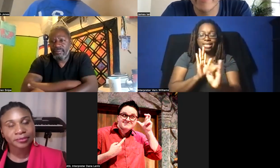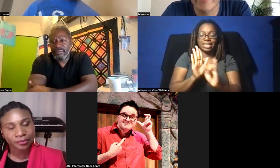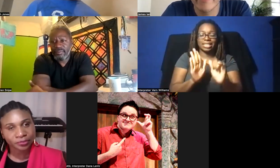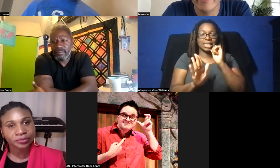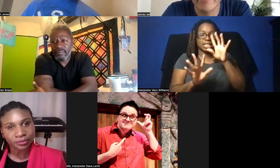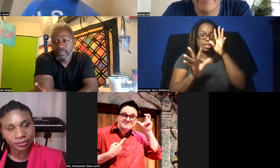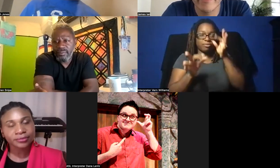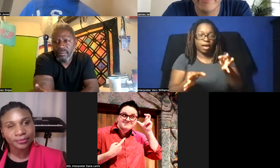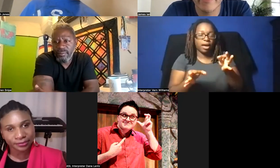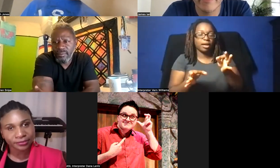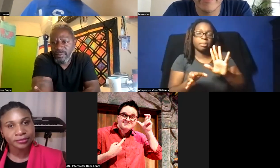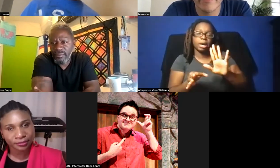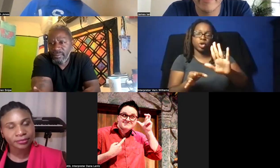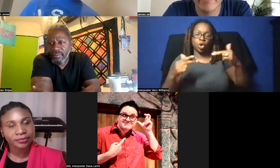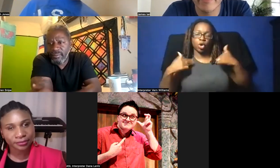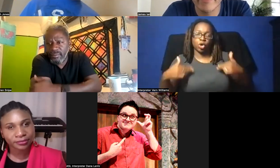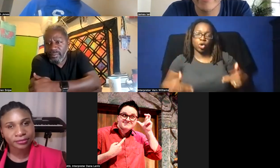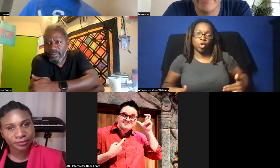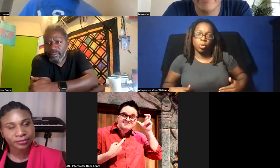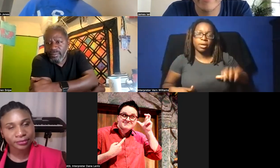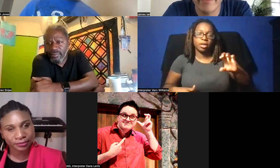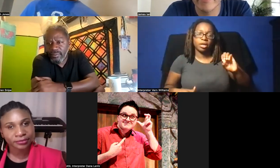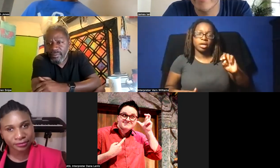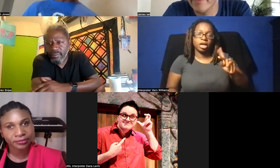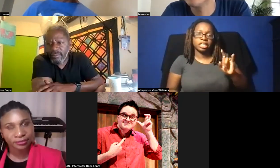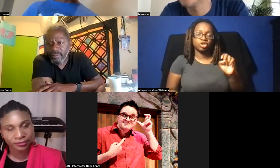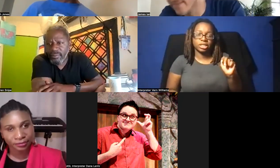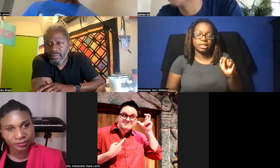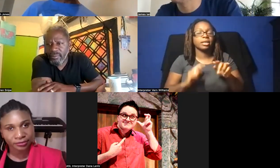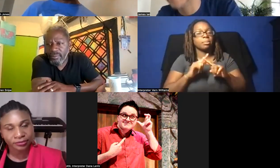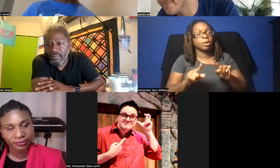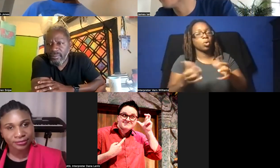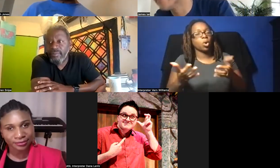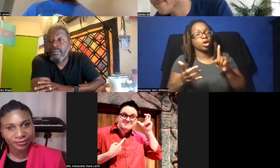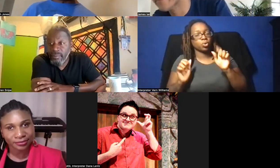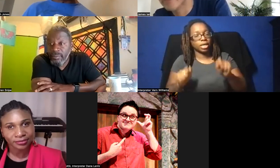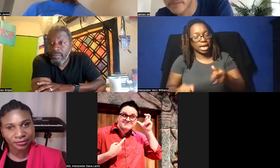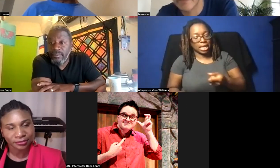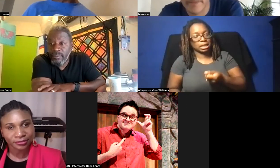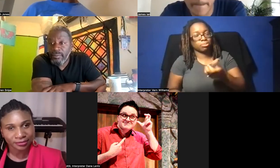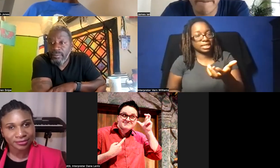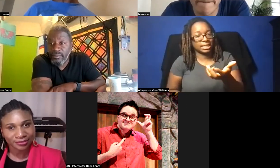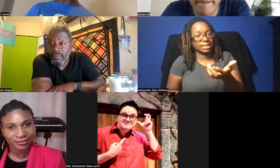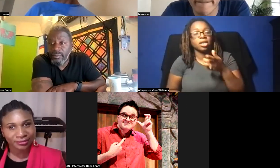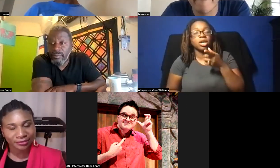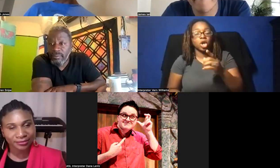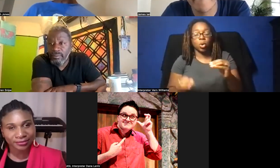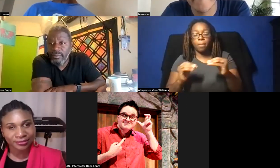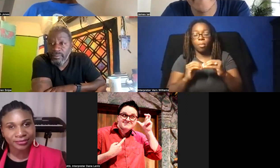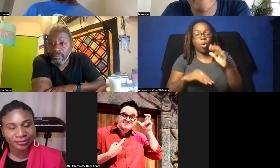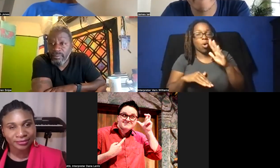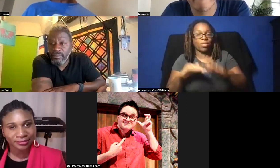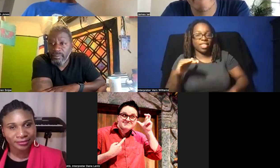human condition. It's defined by how you express it. So you are more than what your